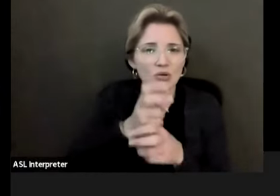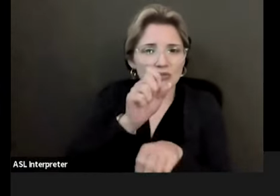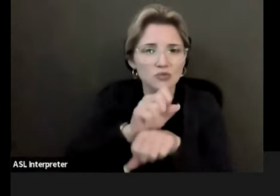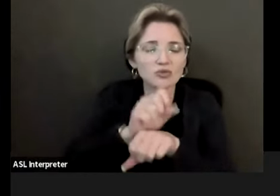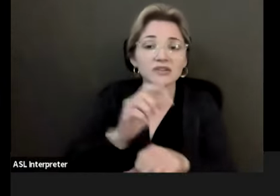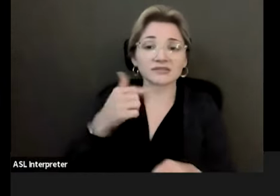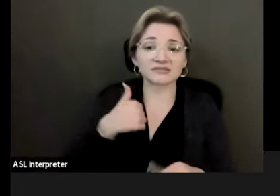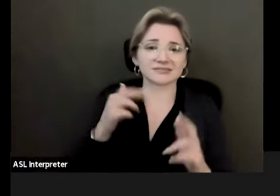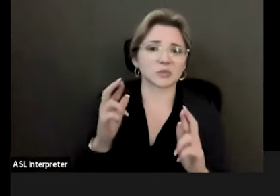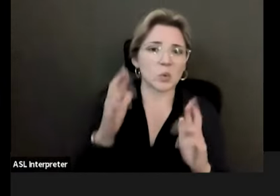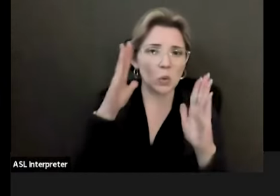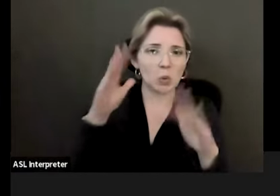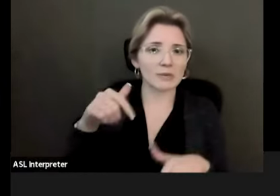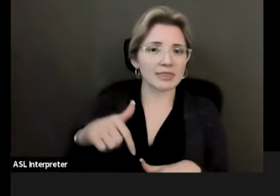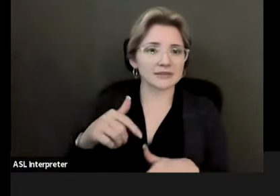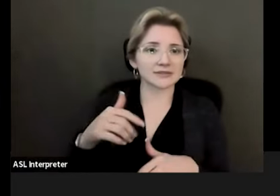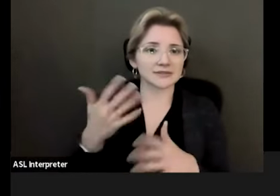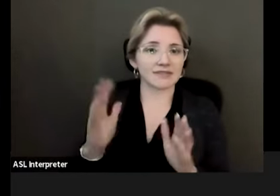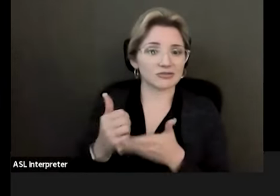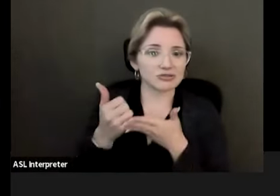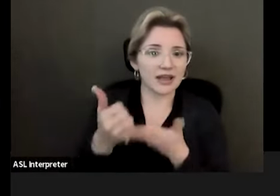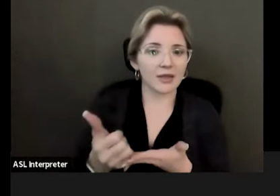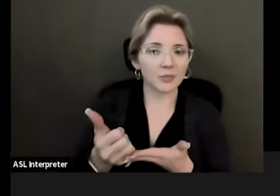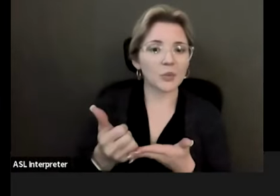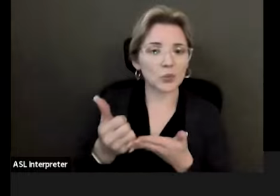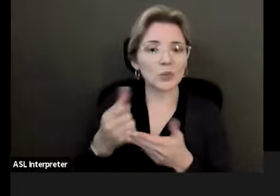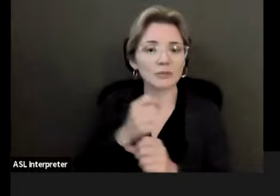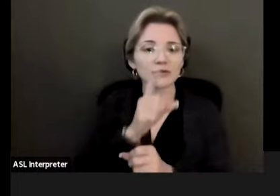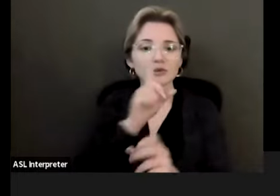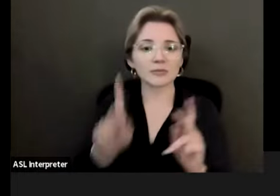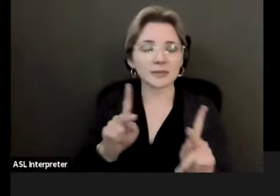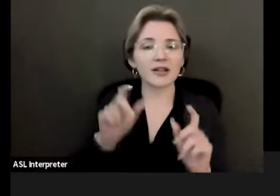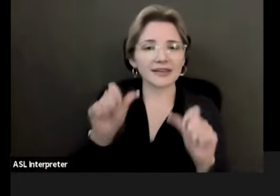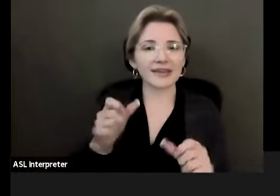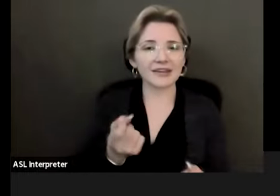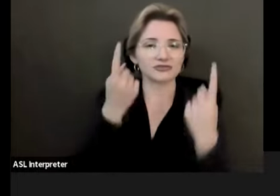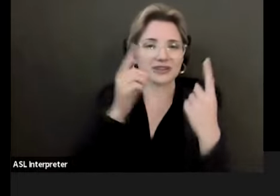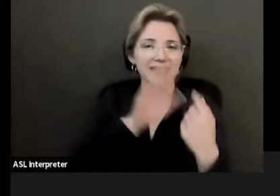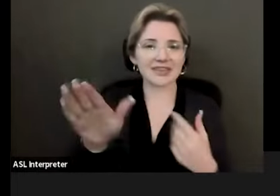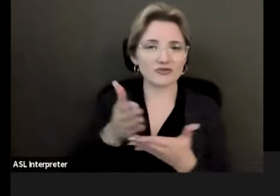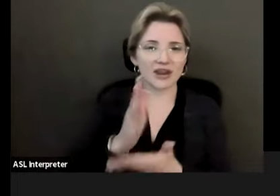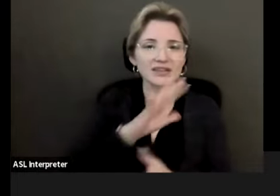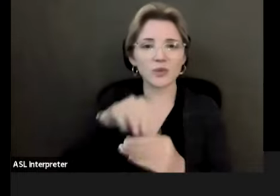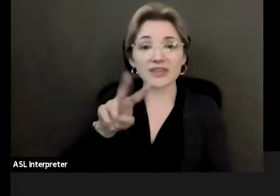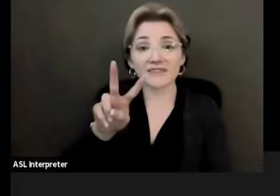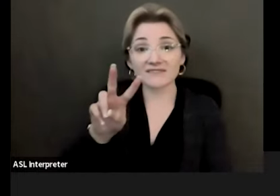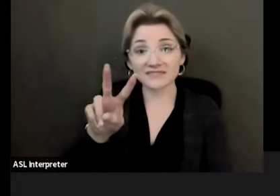to make sure that they can access and know their rights under VAWA within these housing programs.